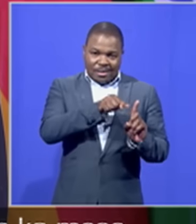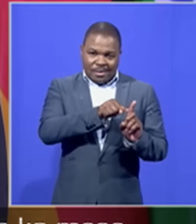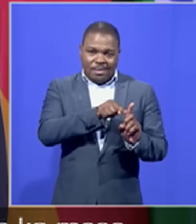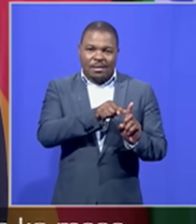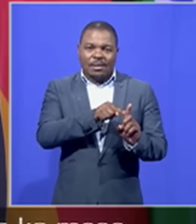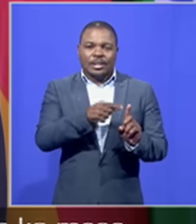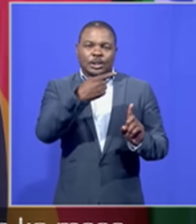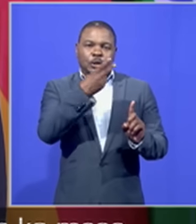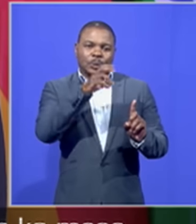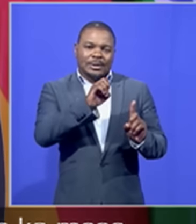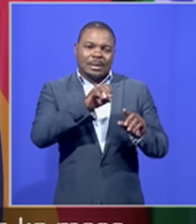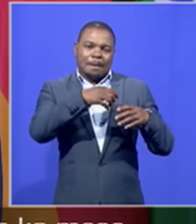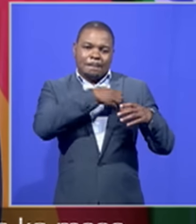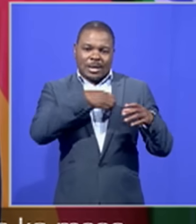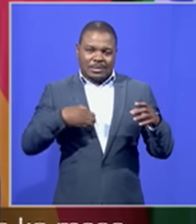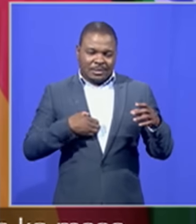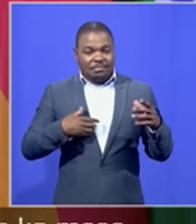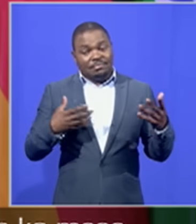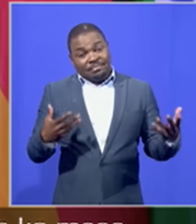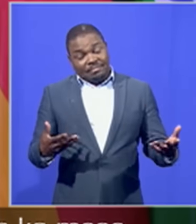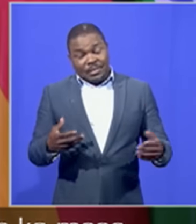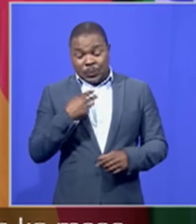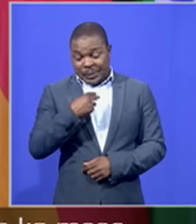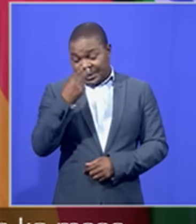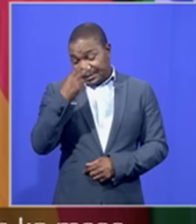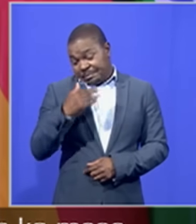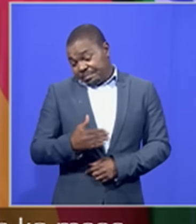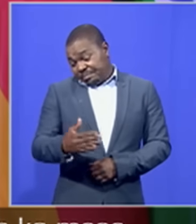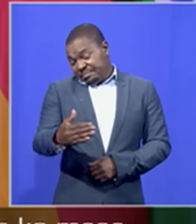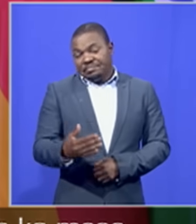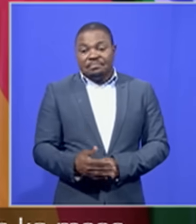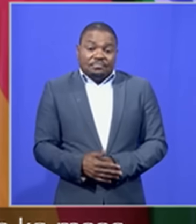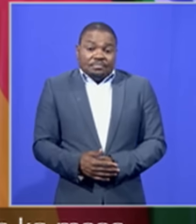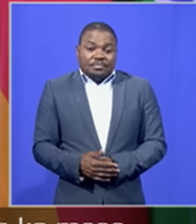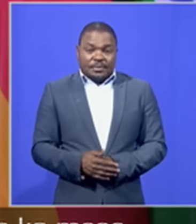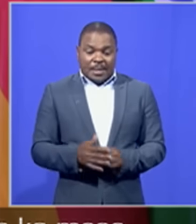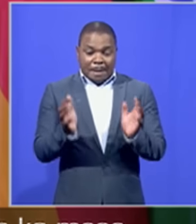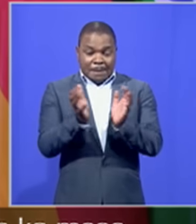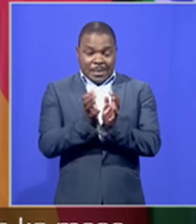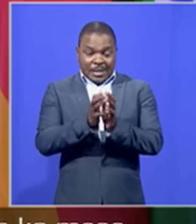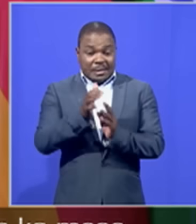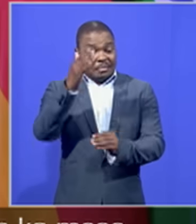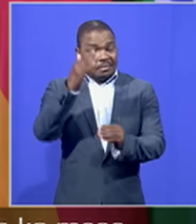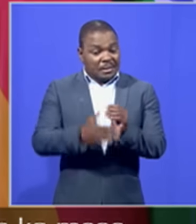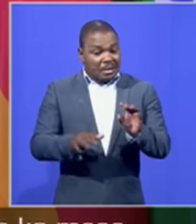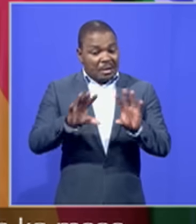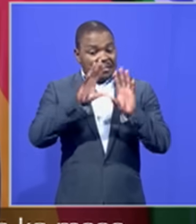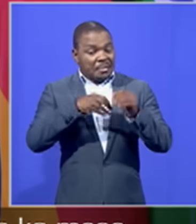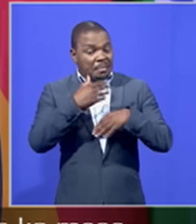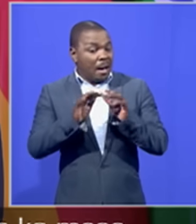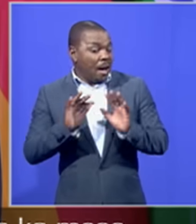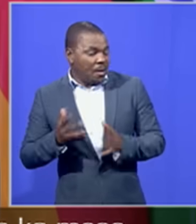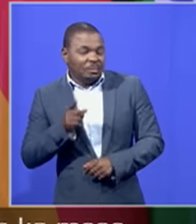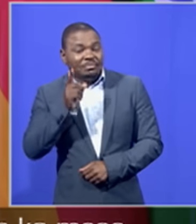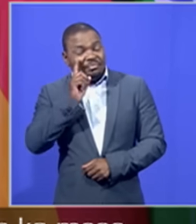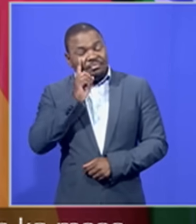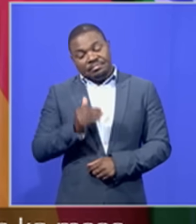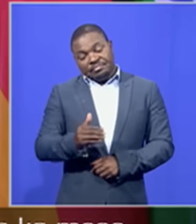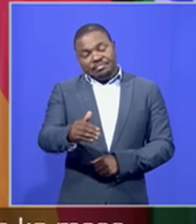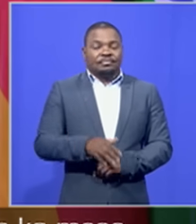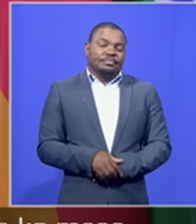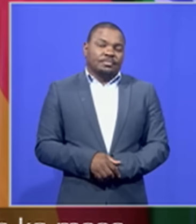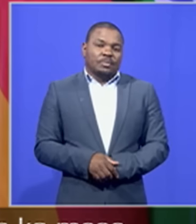ba G20 mme le fa go ntse jalo motho re tla bona gore kwa bokhutlong ba kopano kgolo eno tsotlhe e di tsamaya jang le gore a